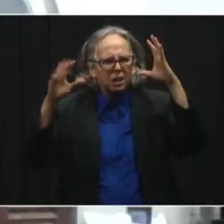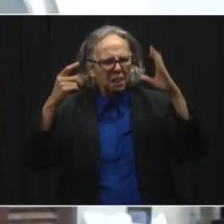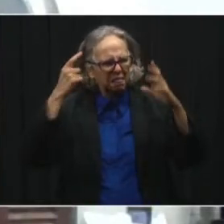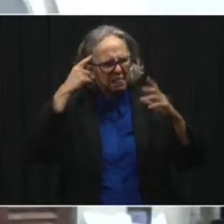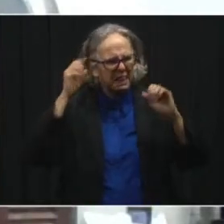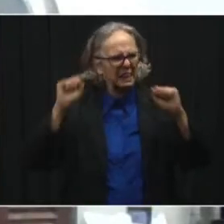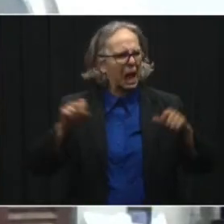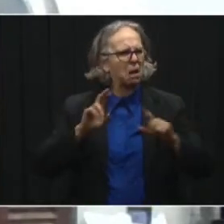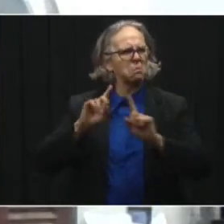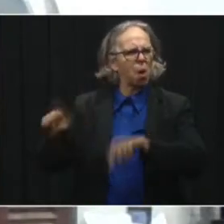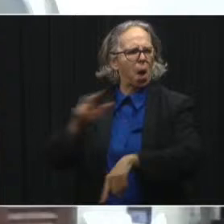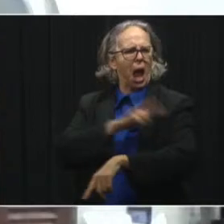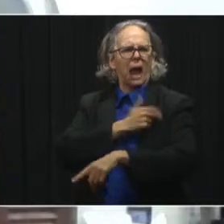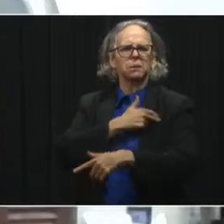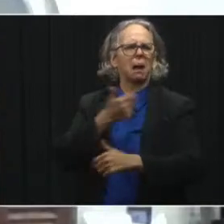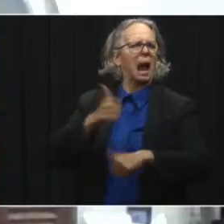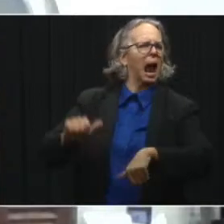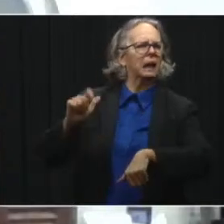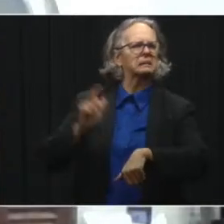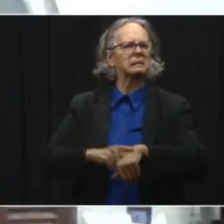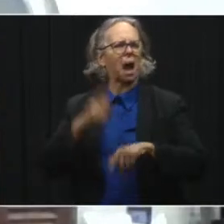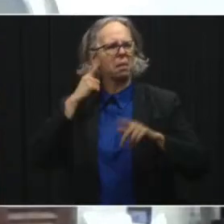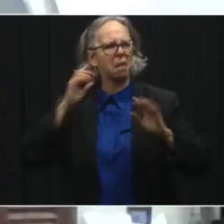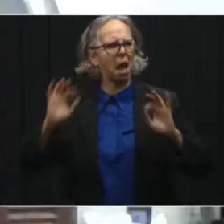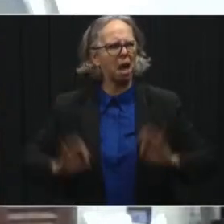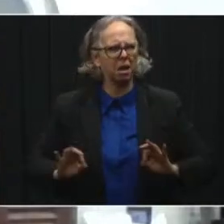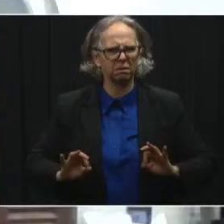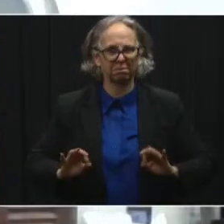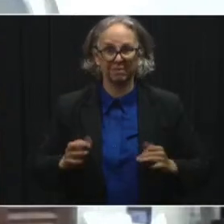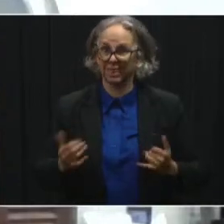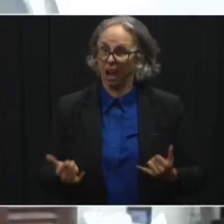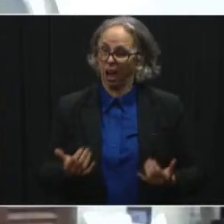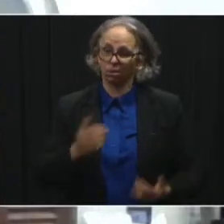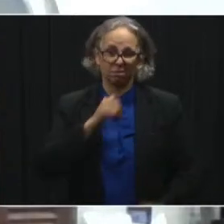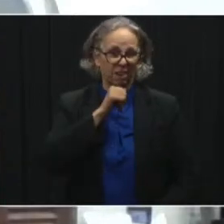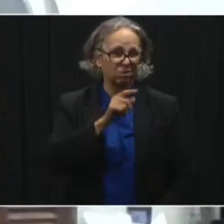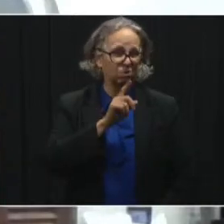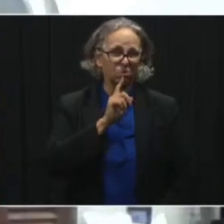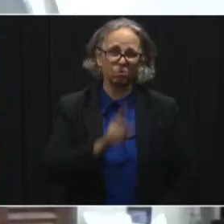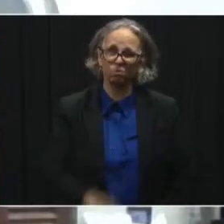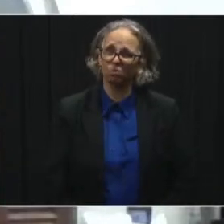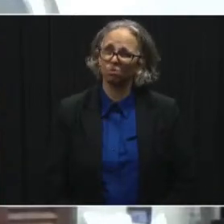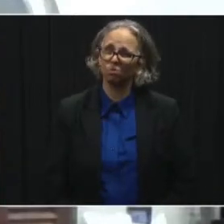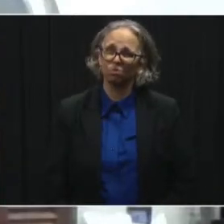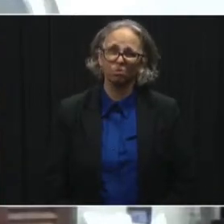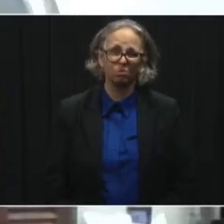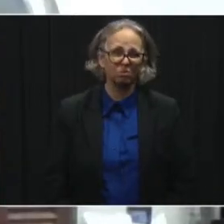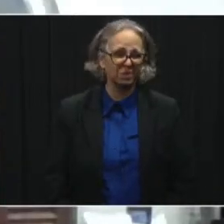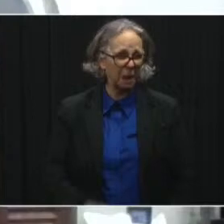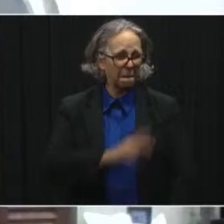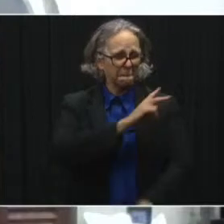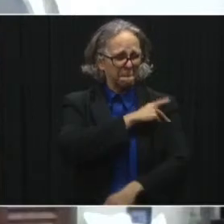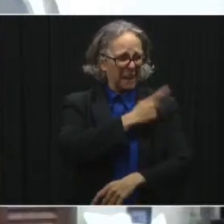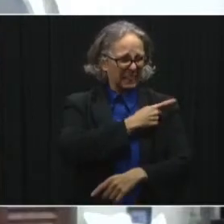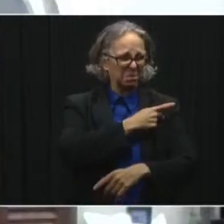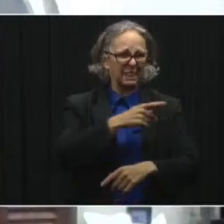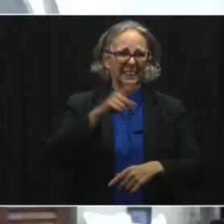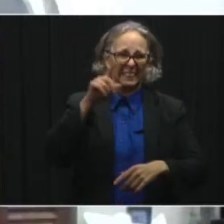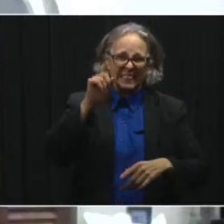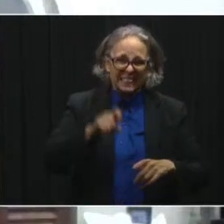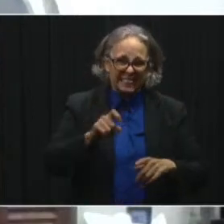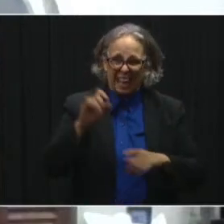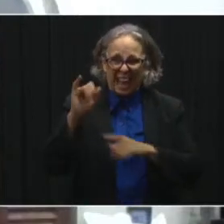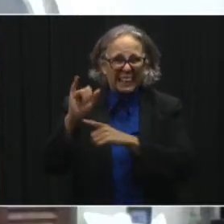Or we have to say we can't move this patient to the ICU. That's where they should be. But the ICU doesn't have a